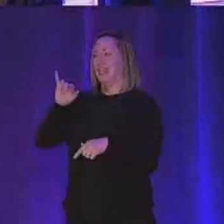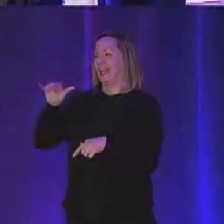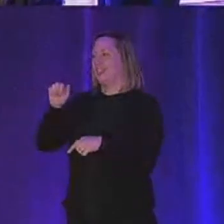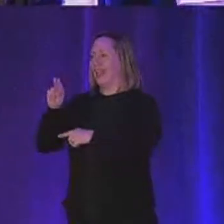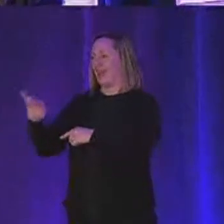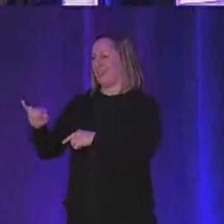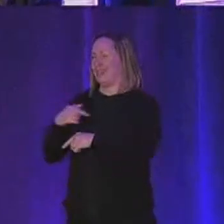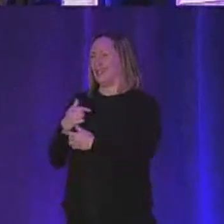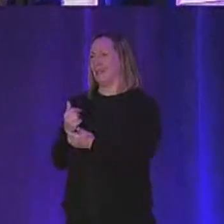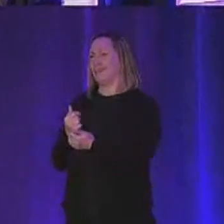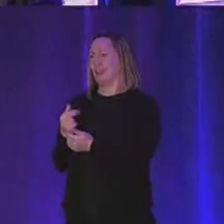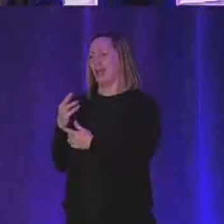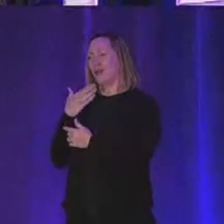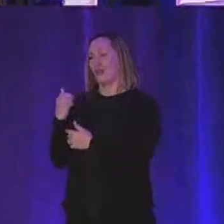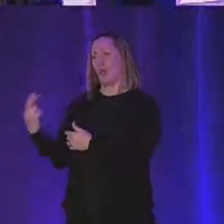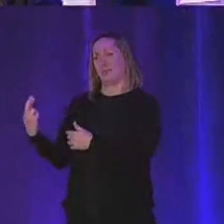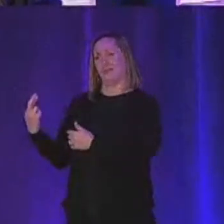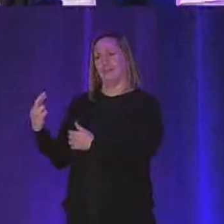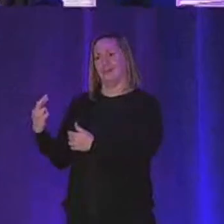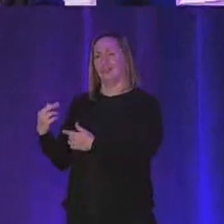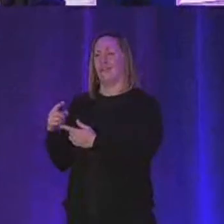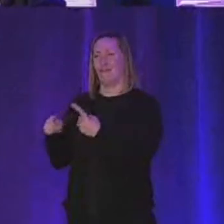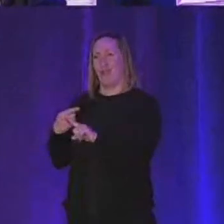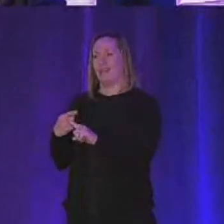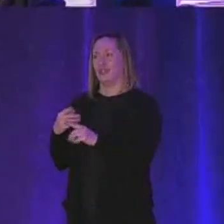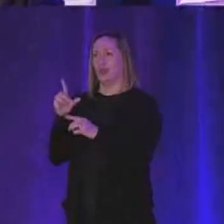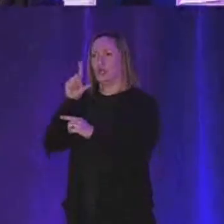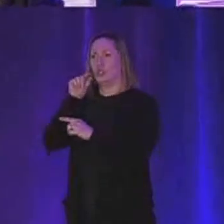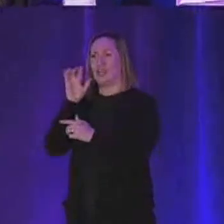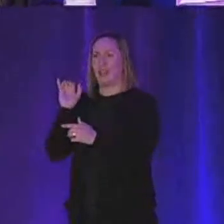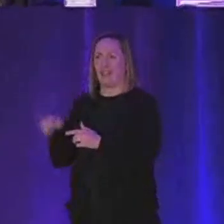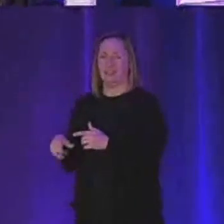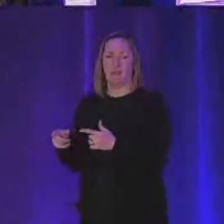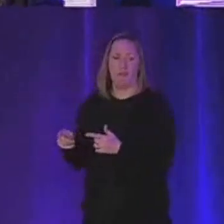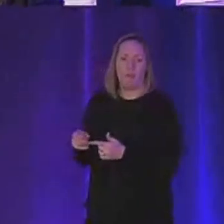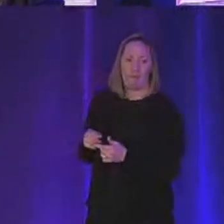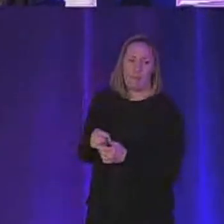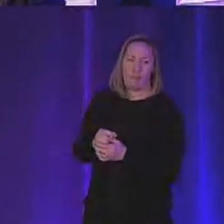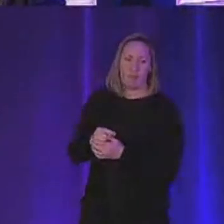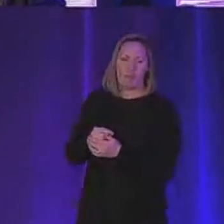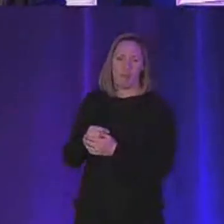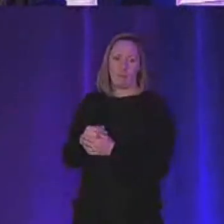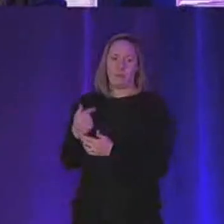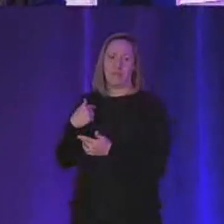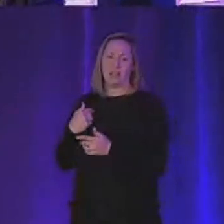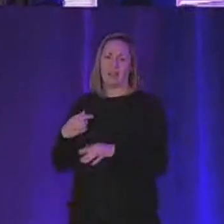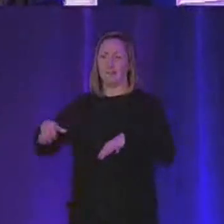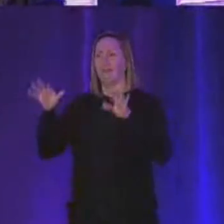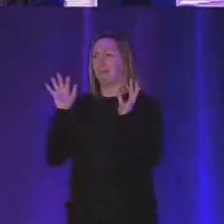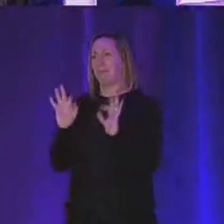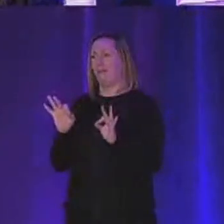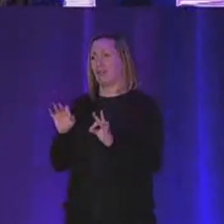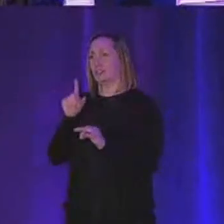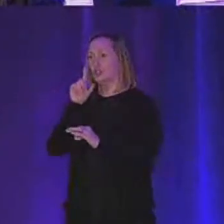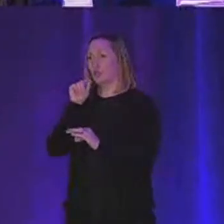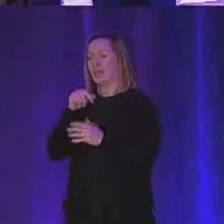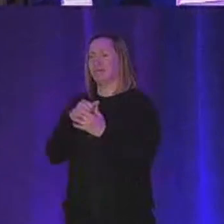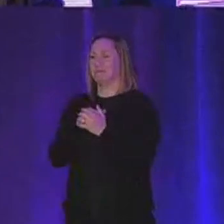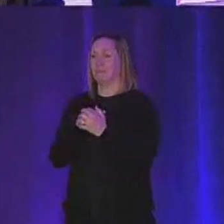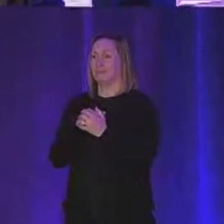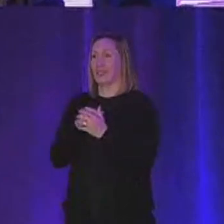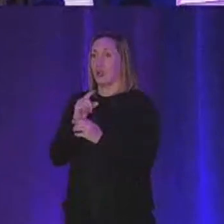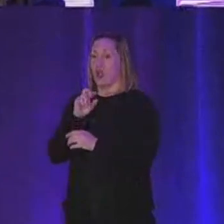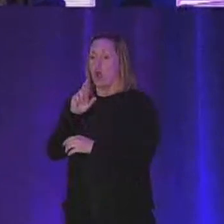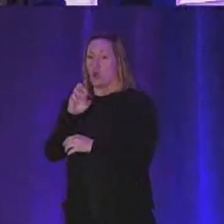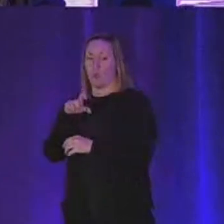really, really close friend who tweeted this. And I think this is a masterpiece in a tweet, React is